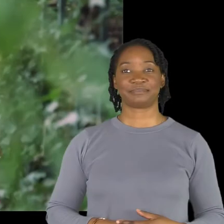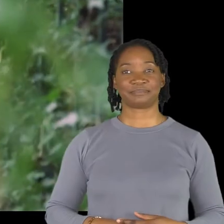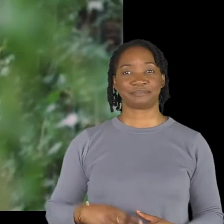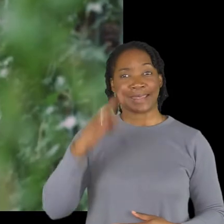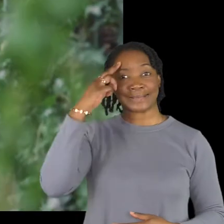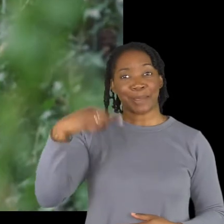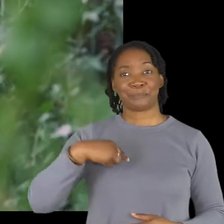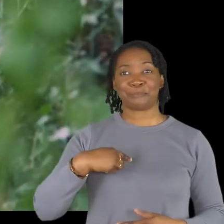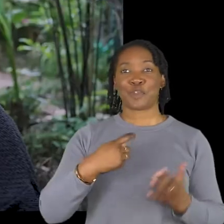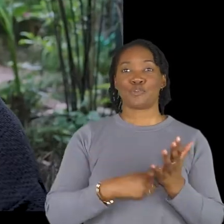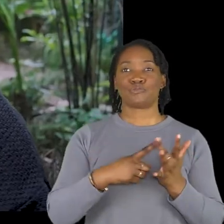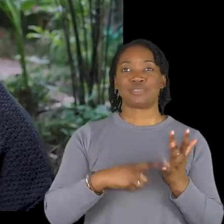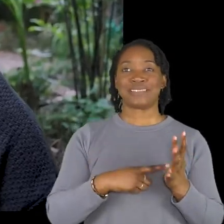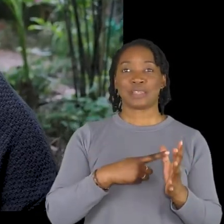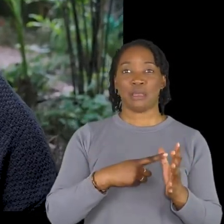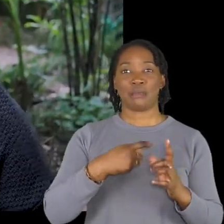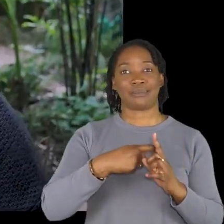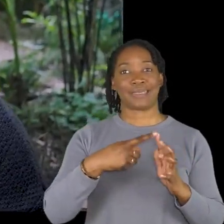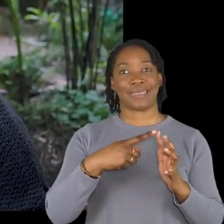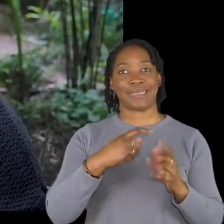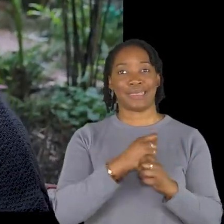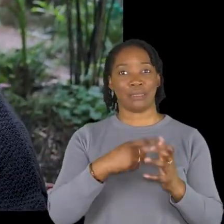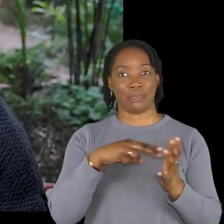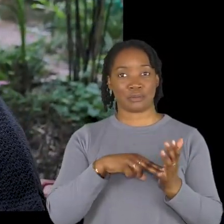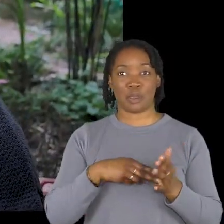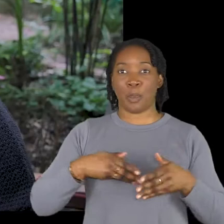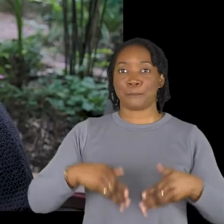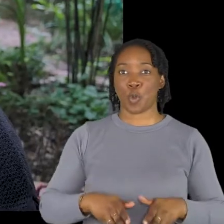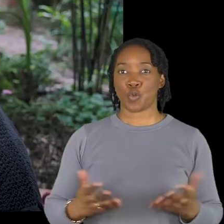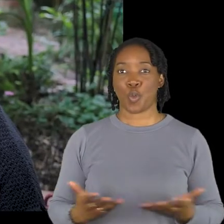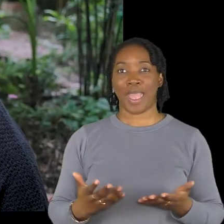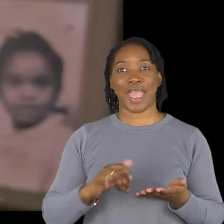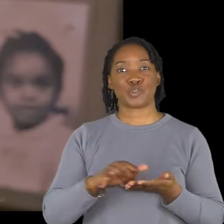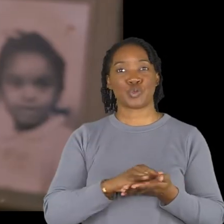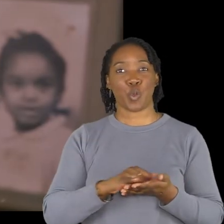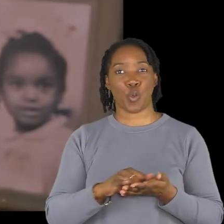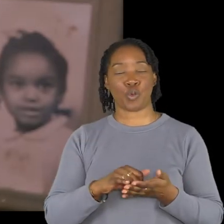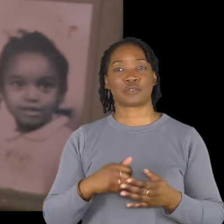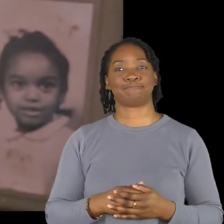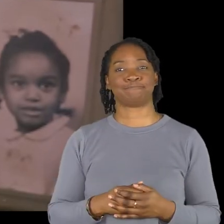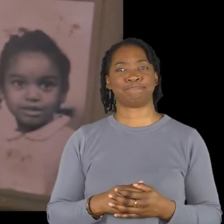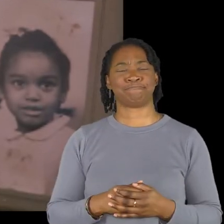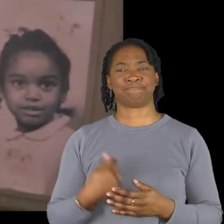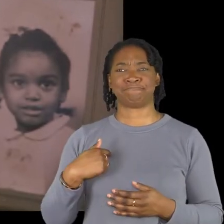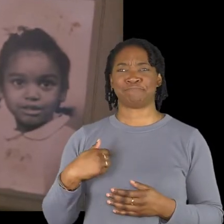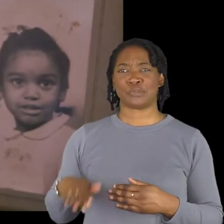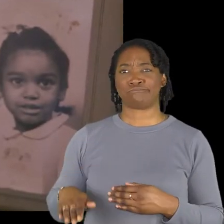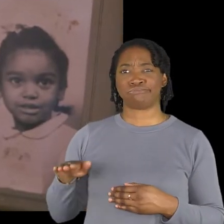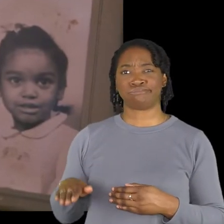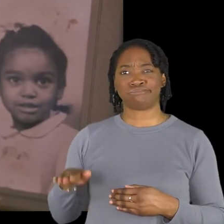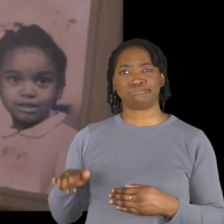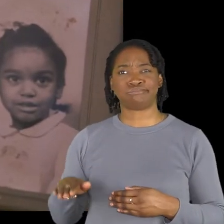My name is Rita Keegan. I was born in New York. From my earliest